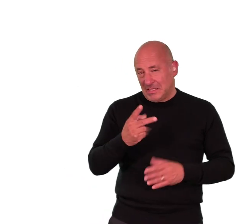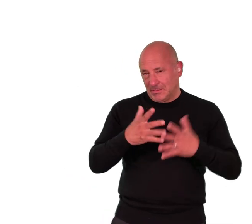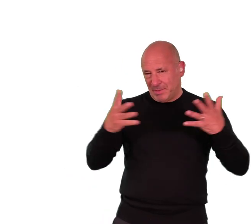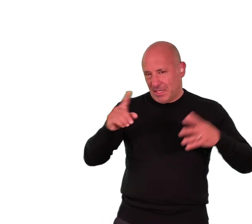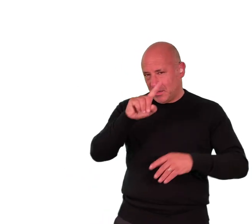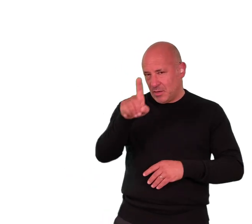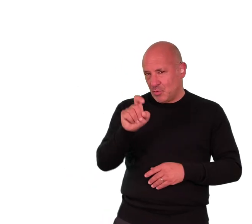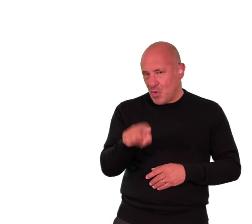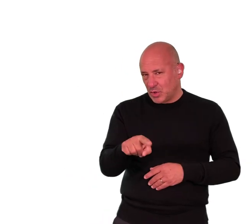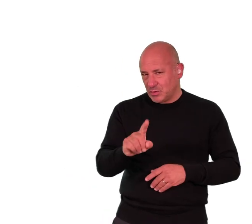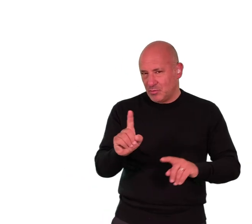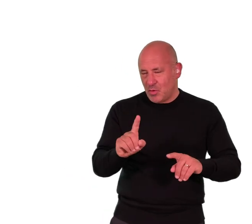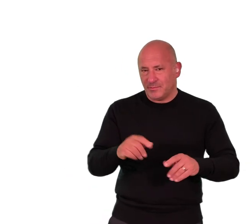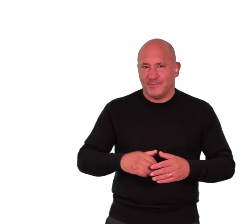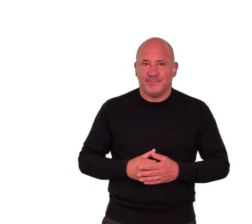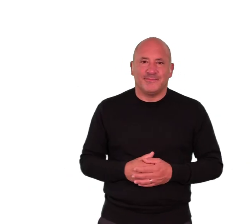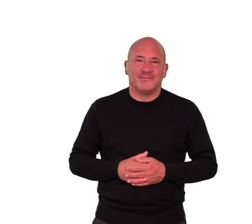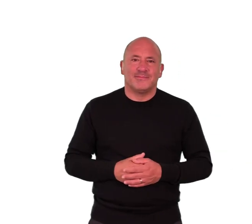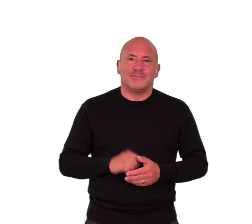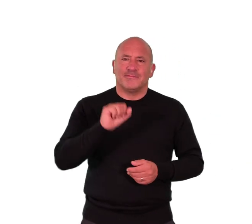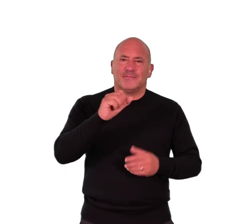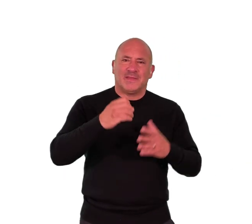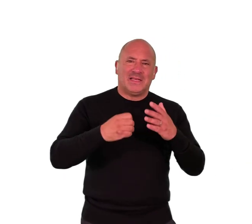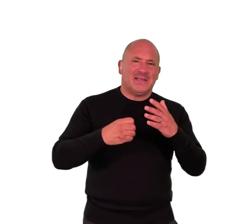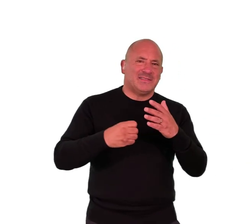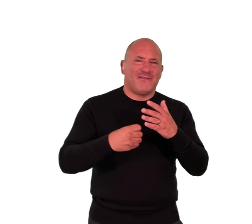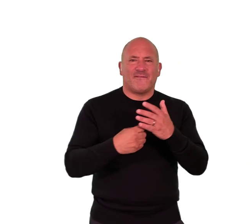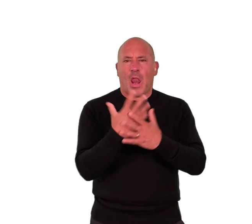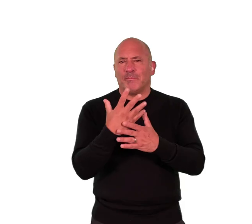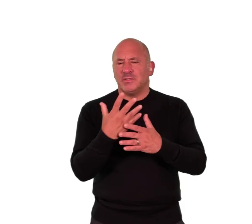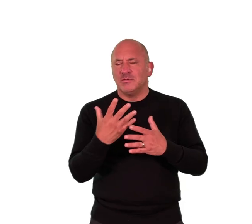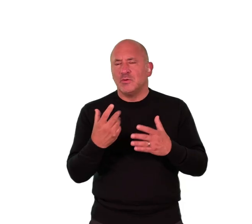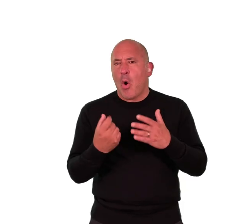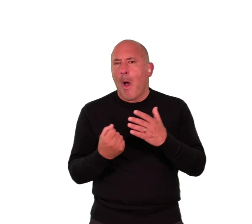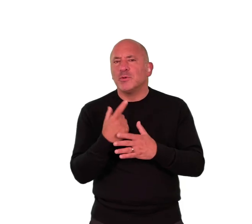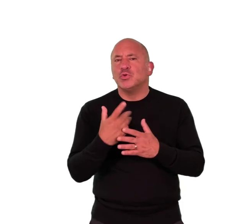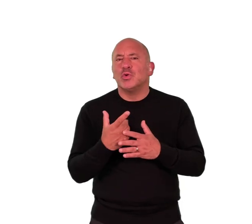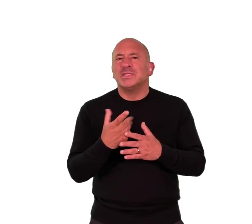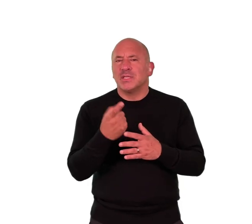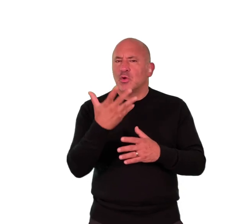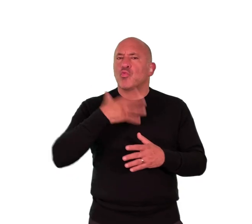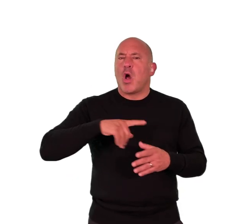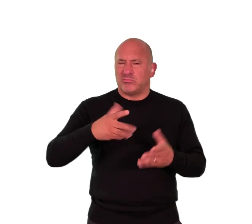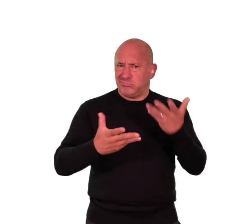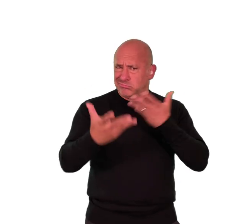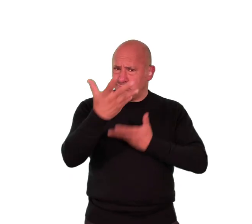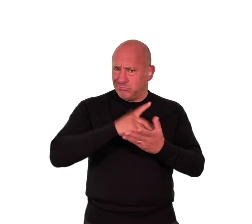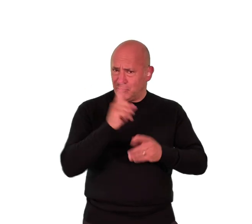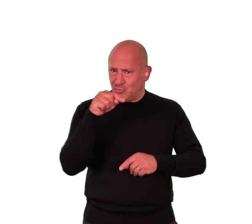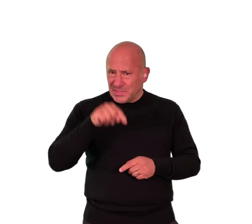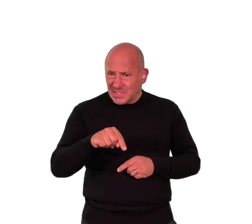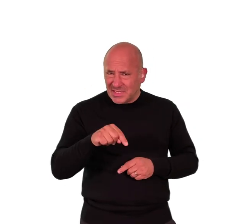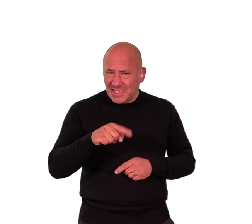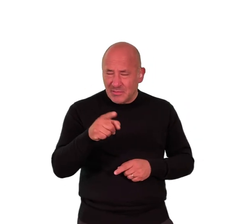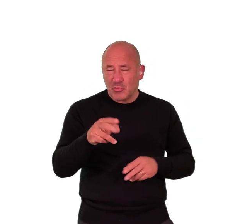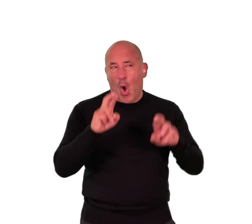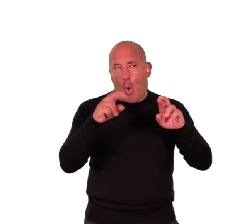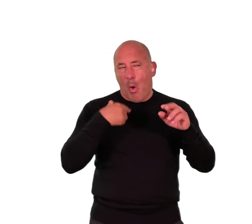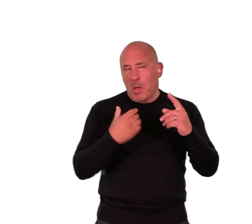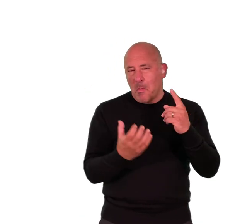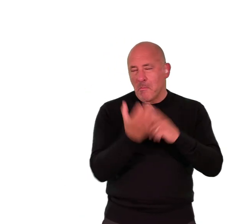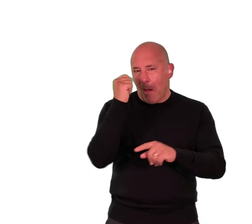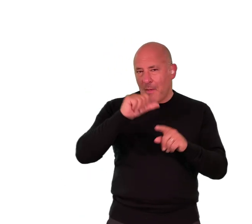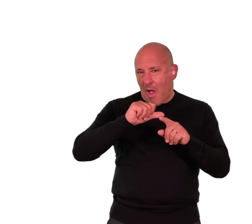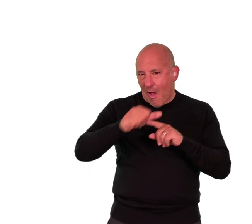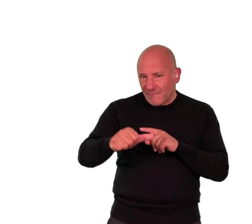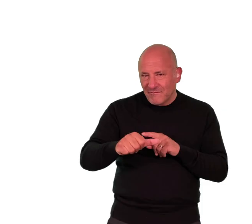The second big question we ask you is tell us about the development opportunity you want to undertake, what you hope to get